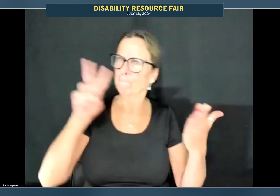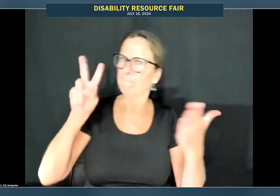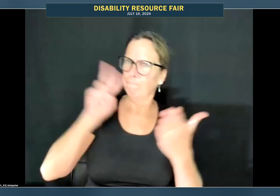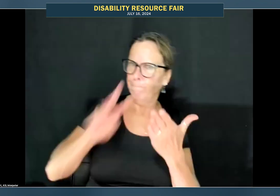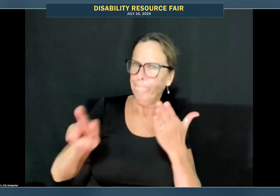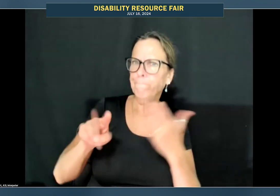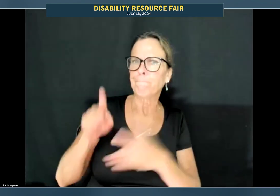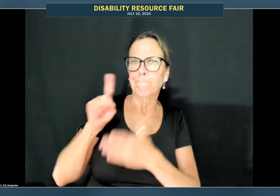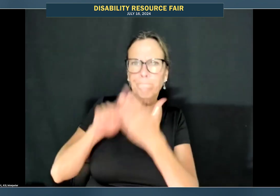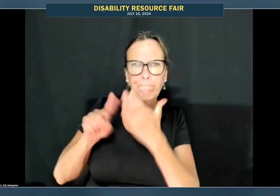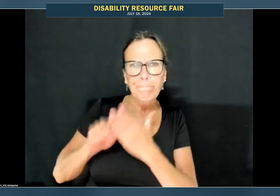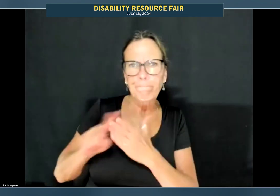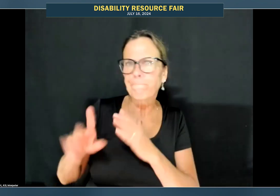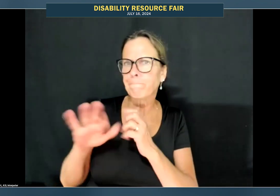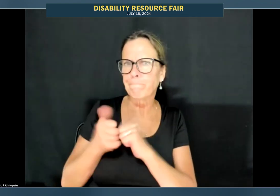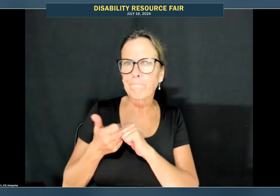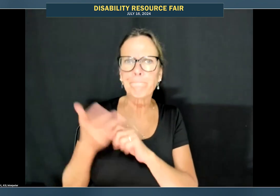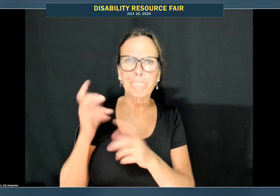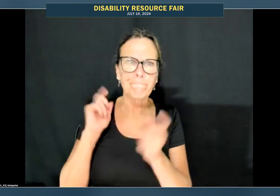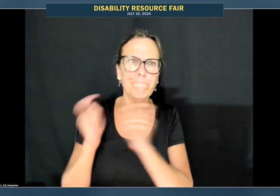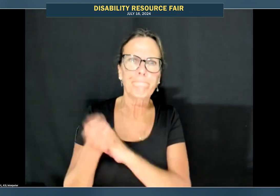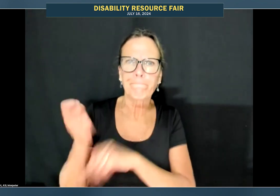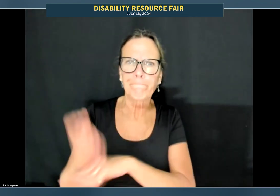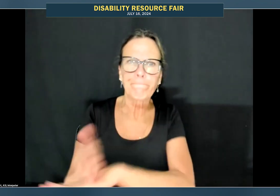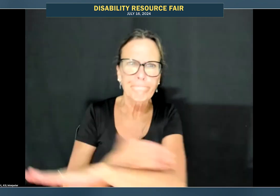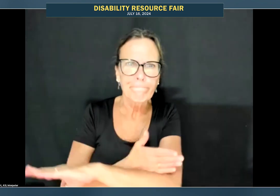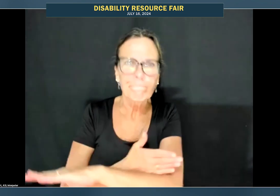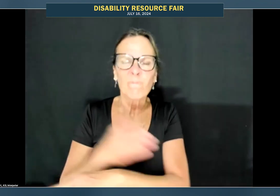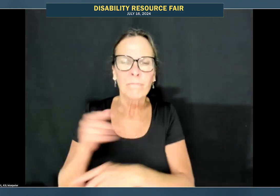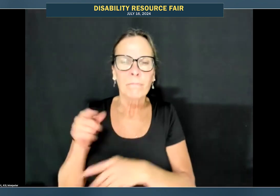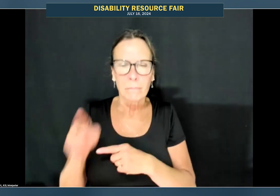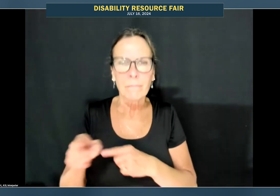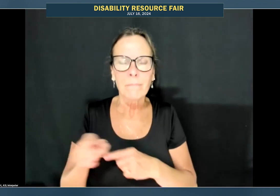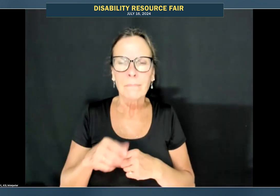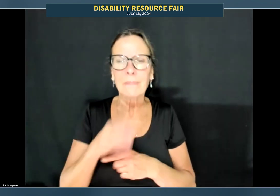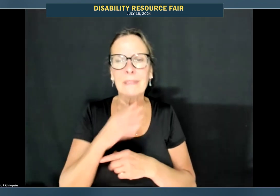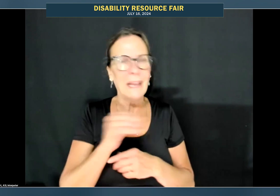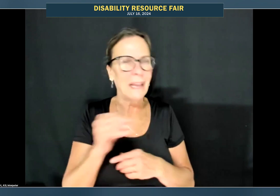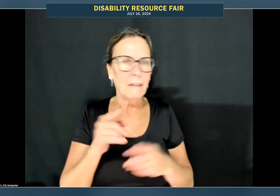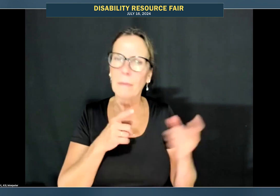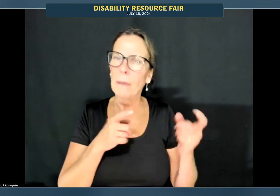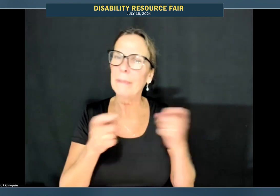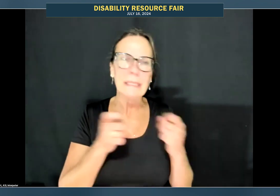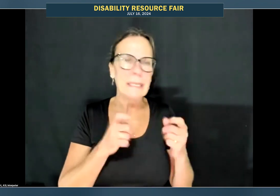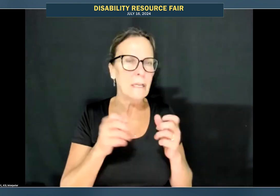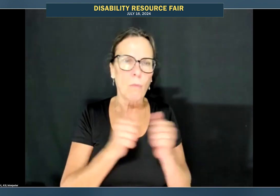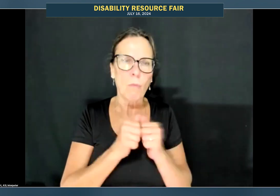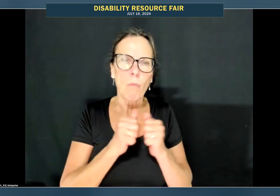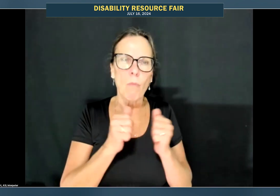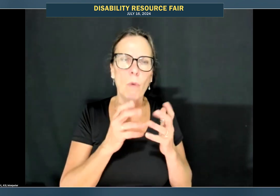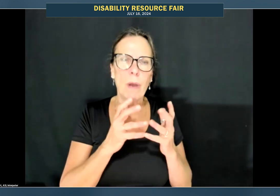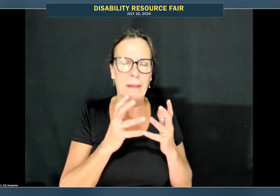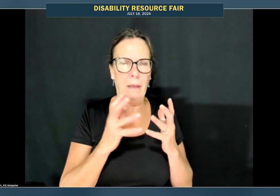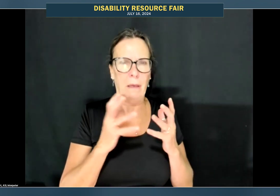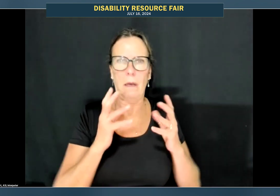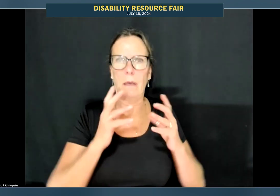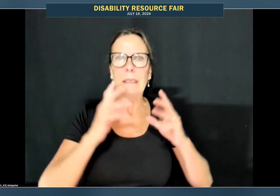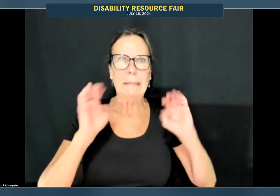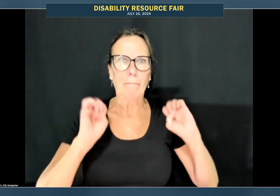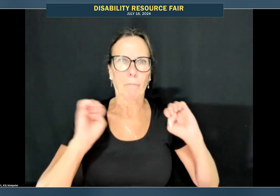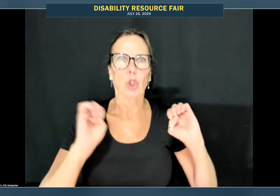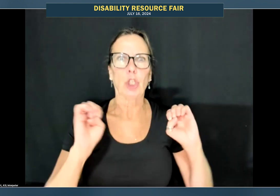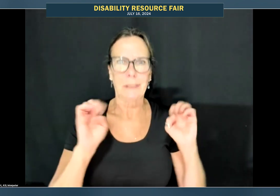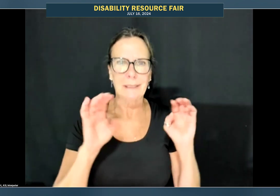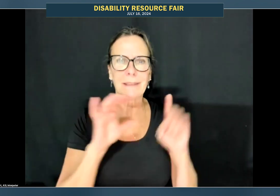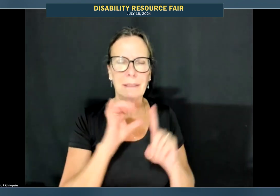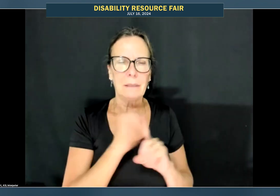public works to be done in the city, and sometimes to deal more effectively with emergency situations.